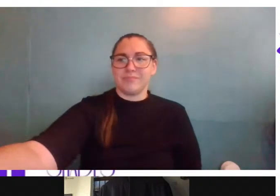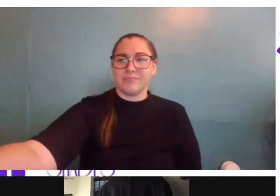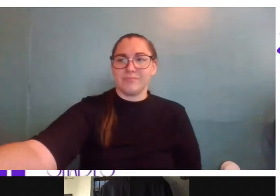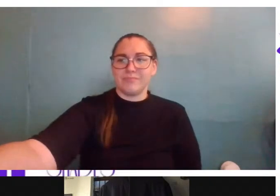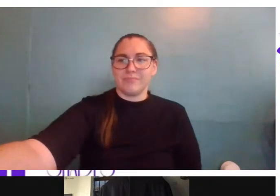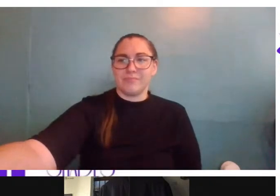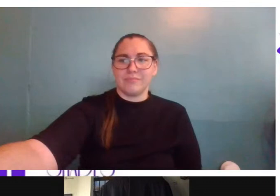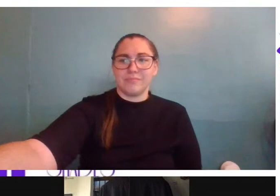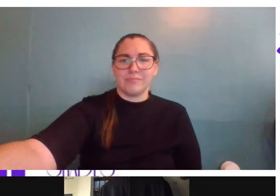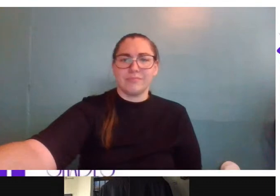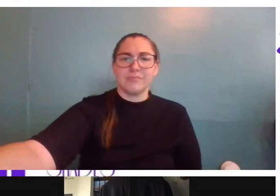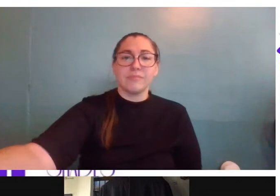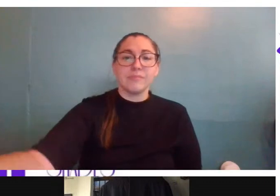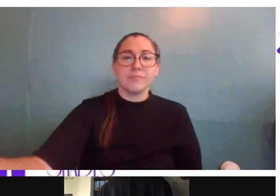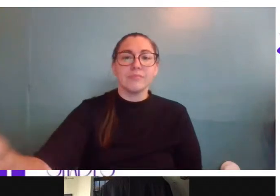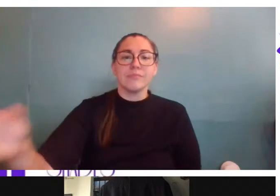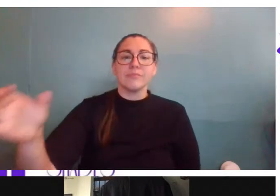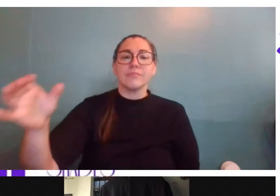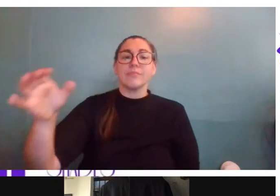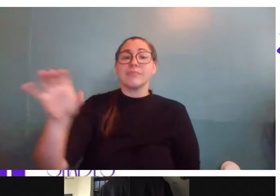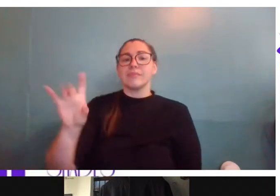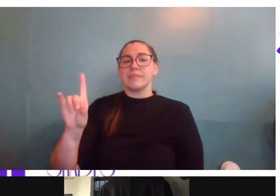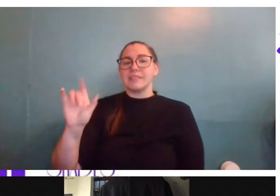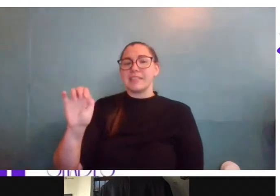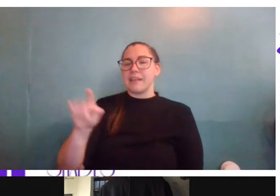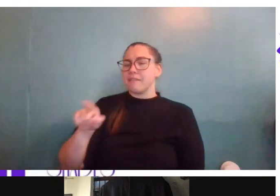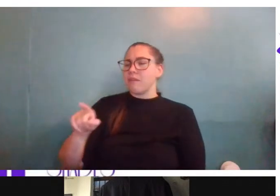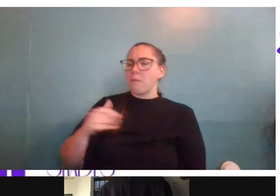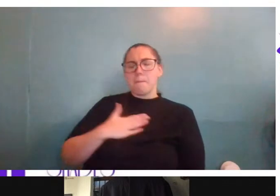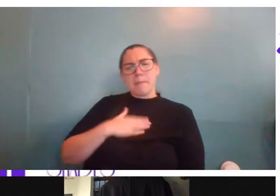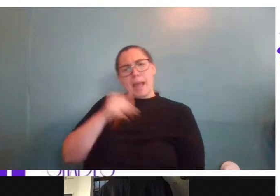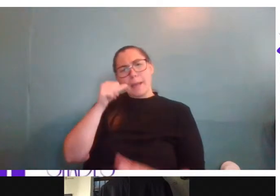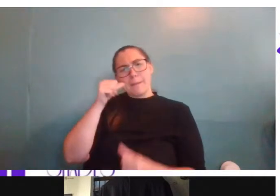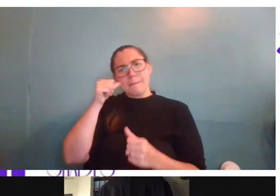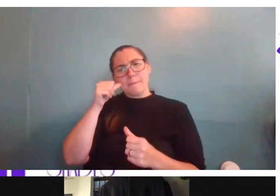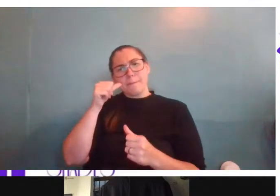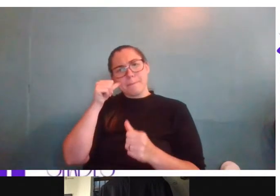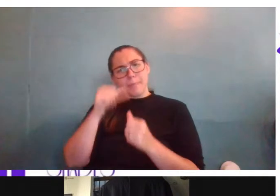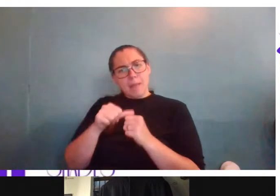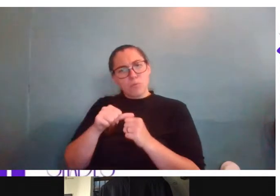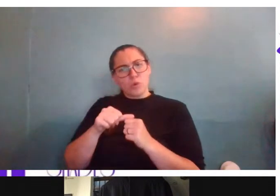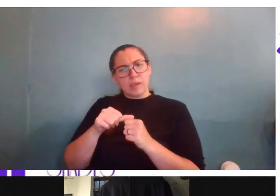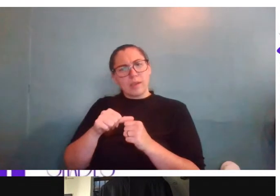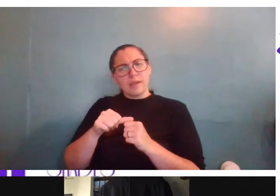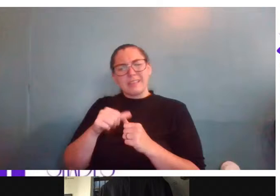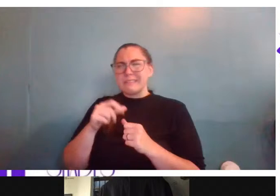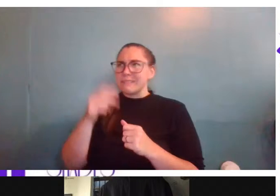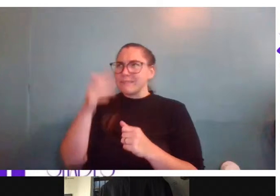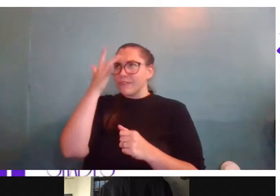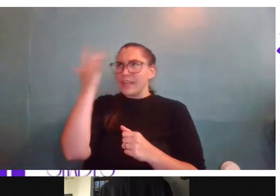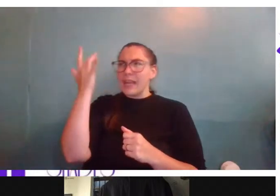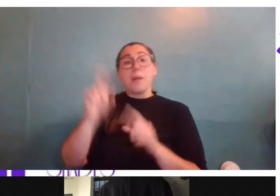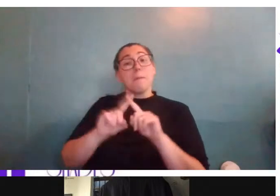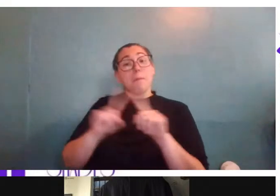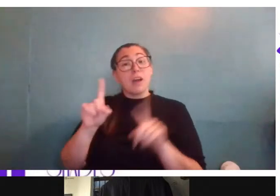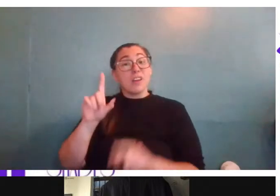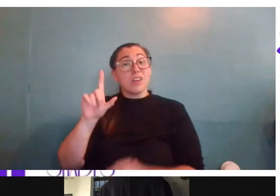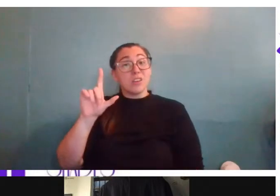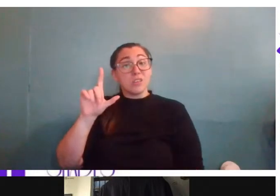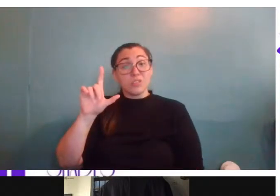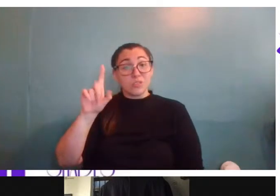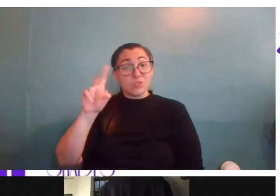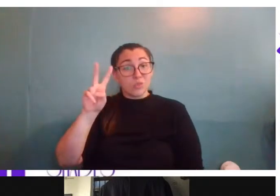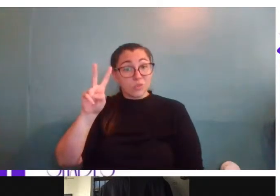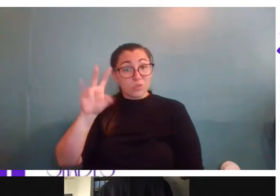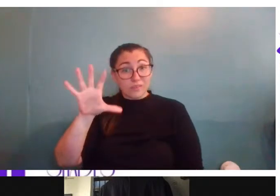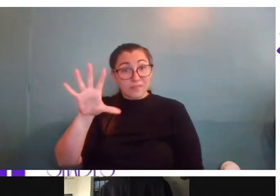my memory today ain't what it was yesterday, but I think it was Socrates, 2,400 years ago, who said, a self-reflected life,